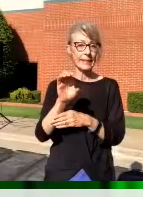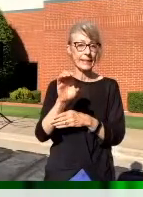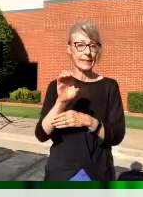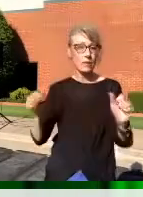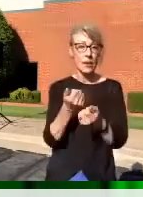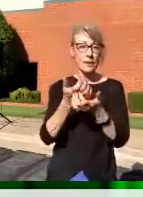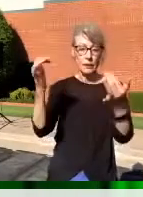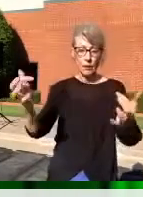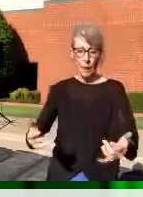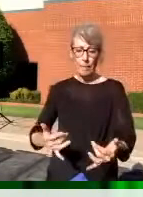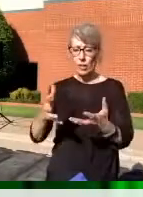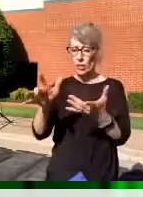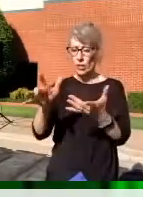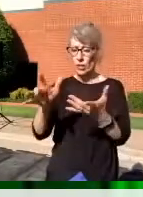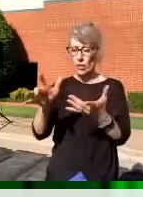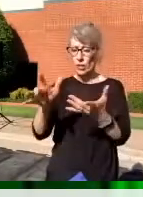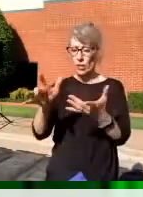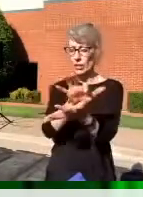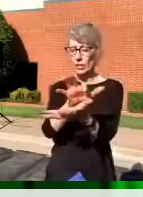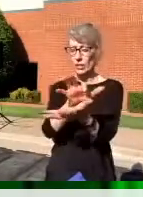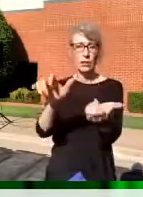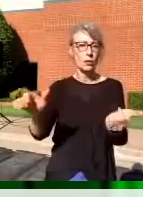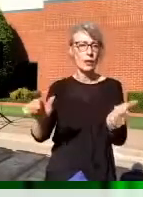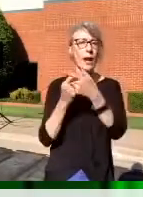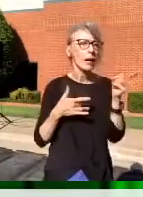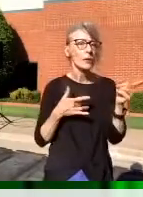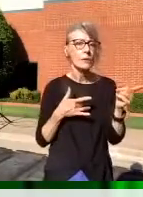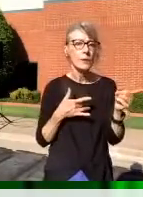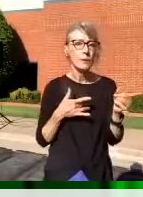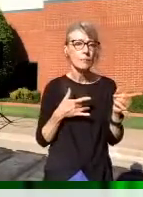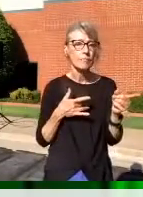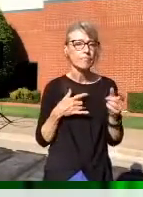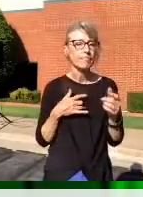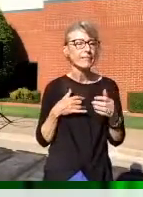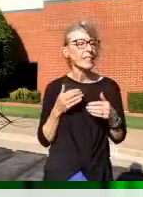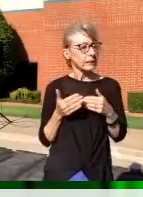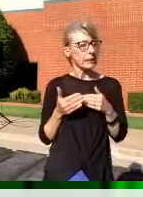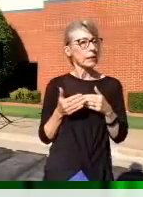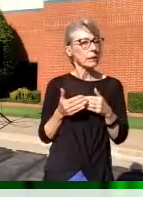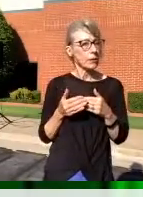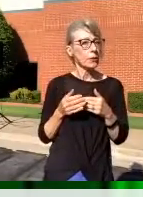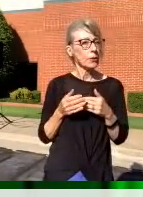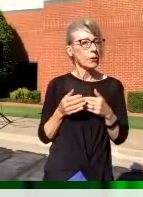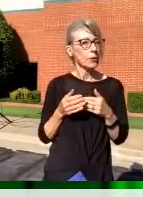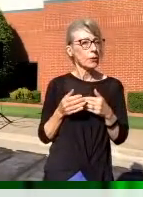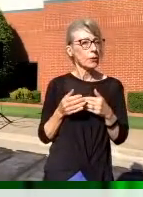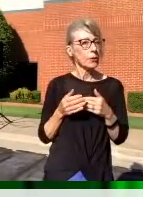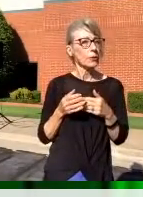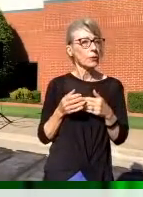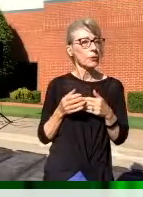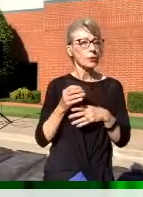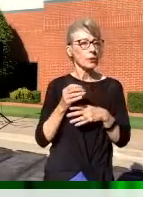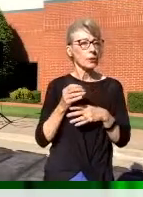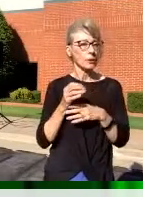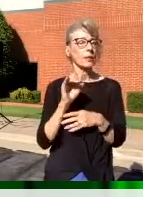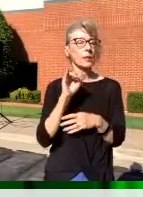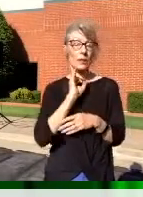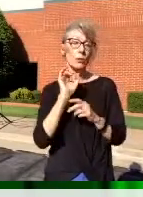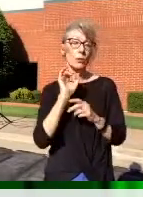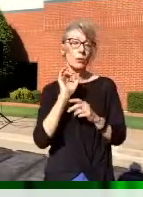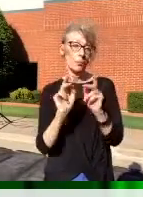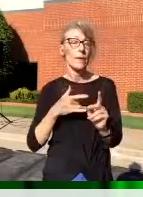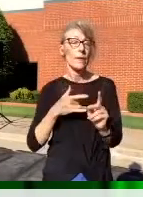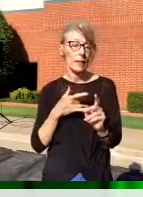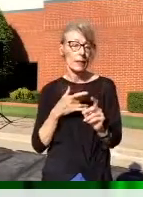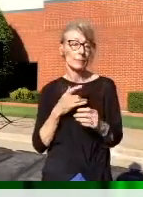feel? That's close to what ancient Israel would have felt when the temple was destroyed. But here's the crazy part.